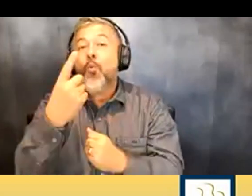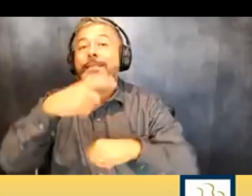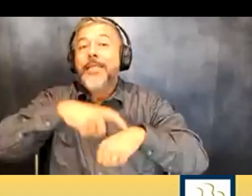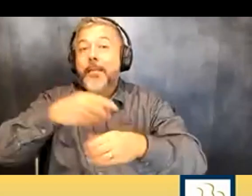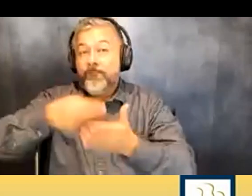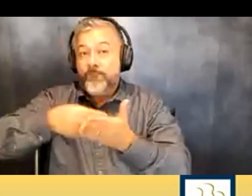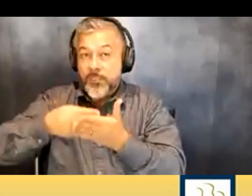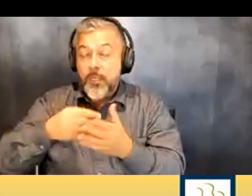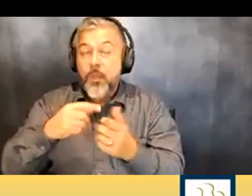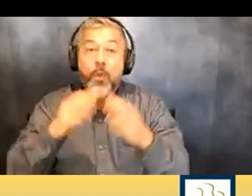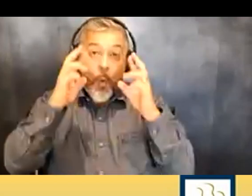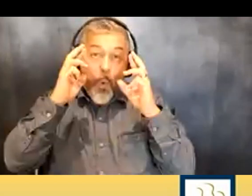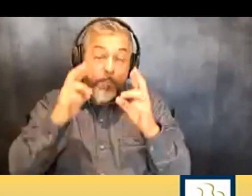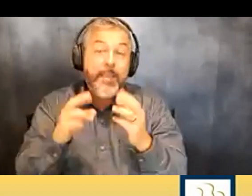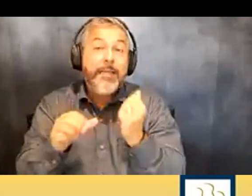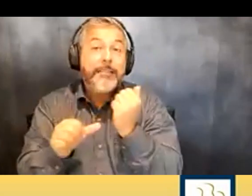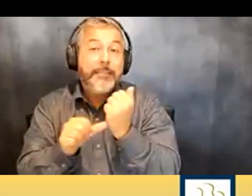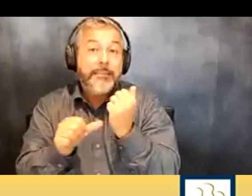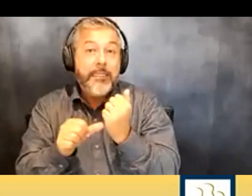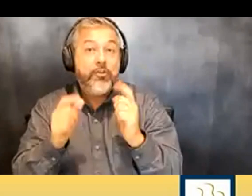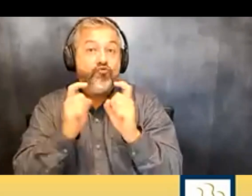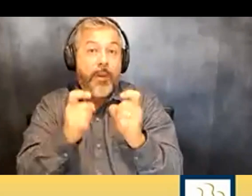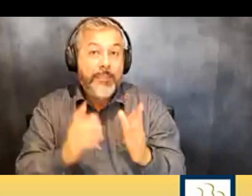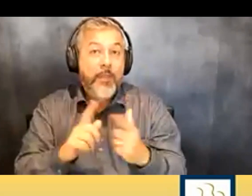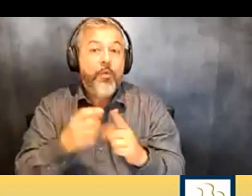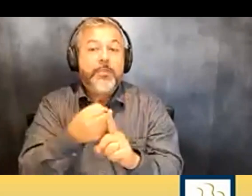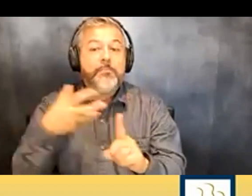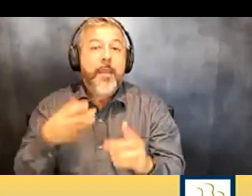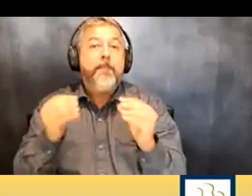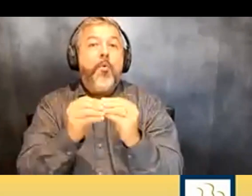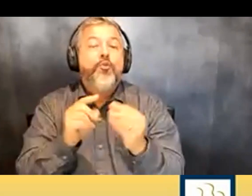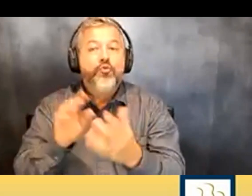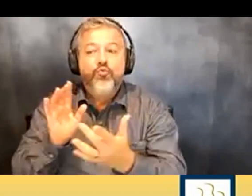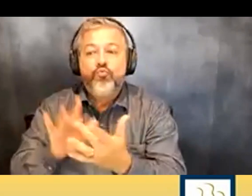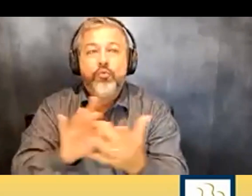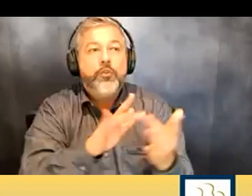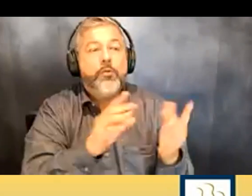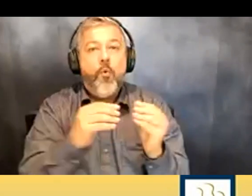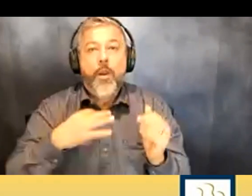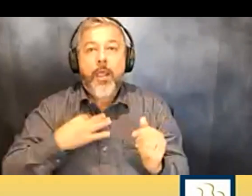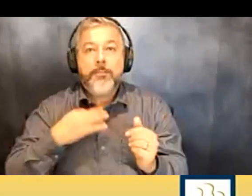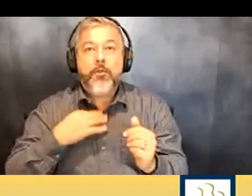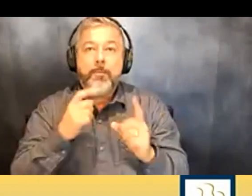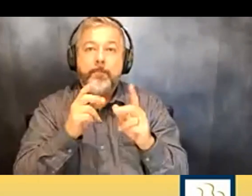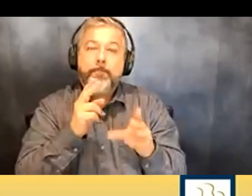hoping existing grantees can really expand these services to reach more eligible participants. And we're hoping new counties and tribes will